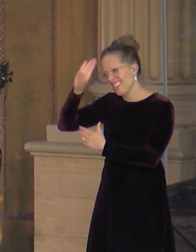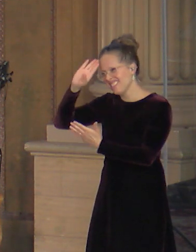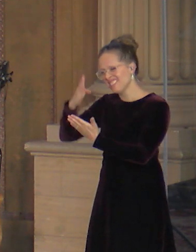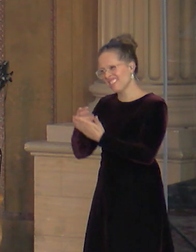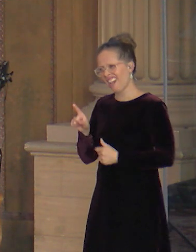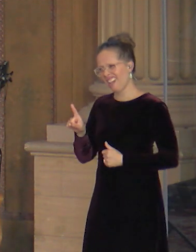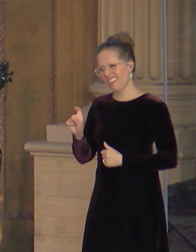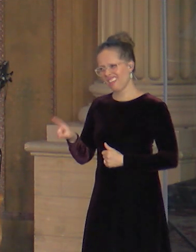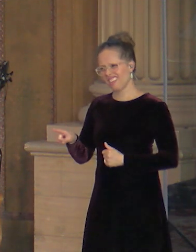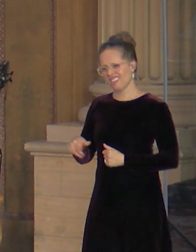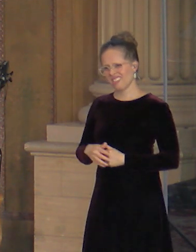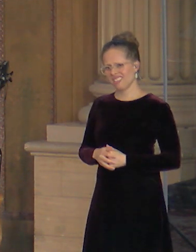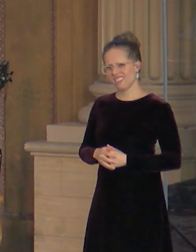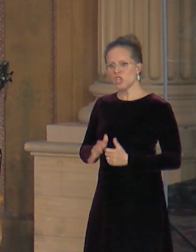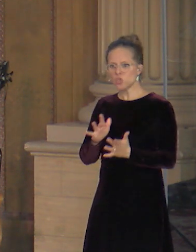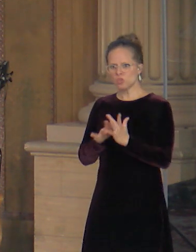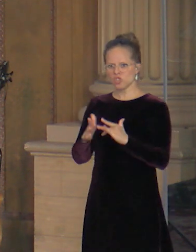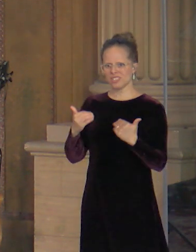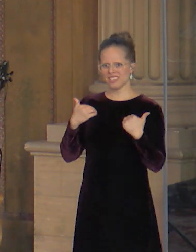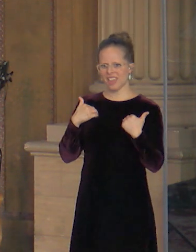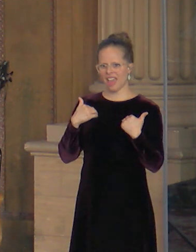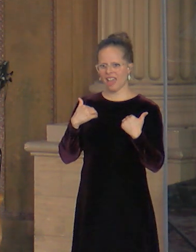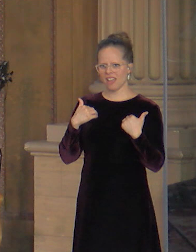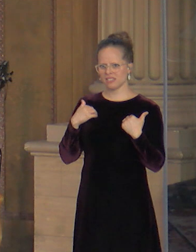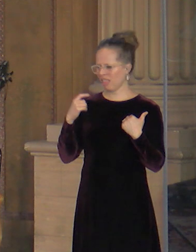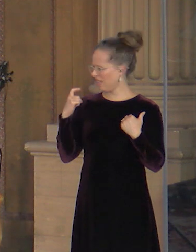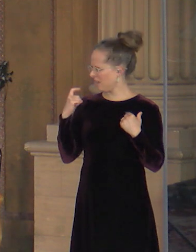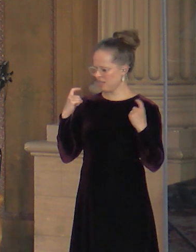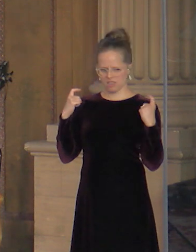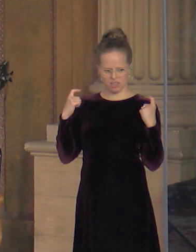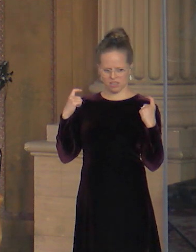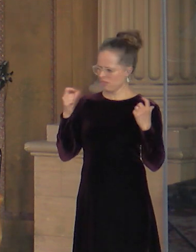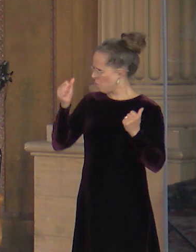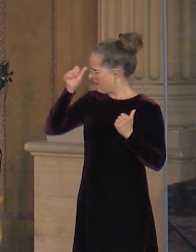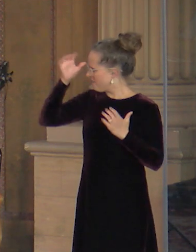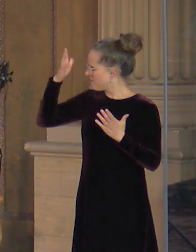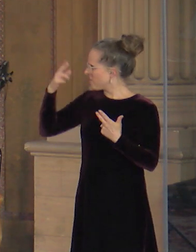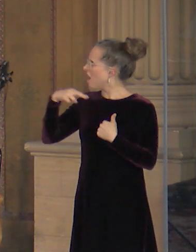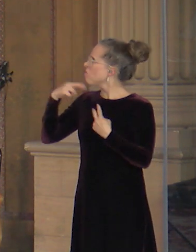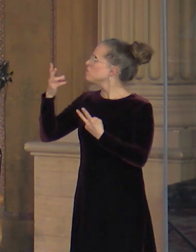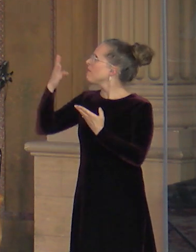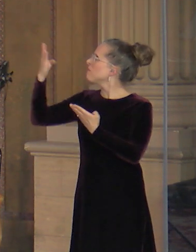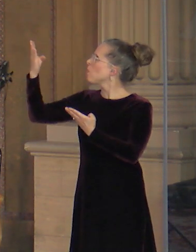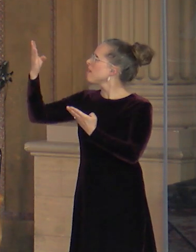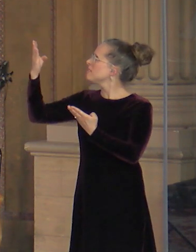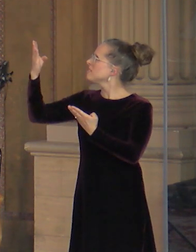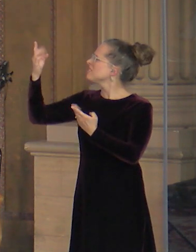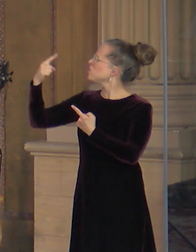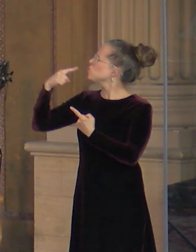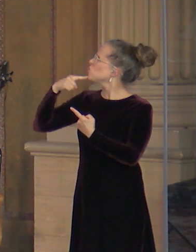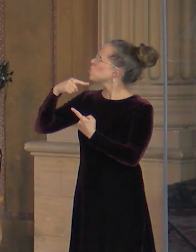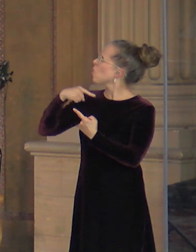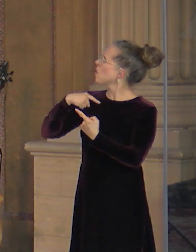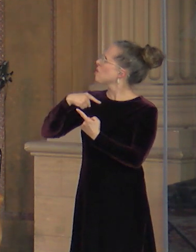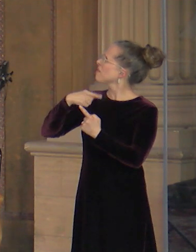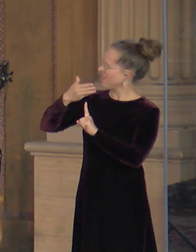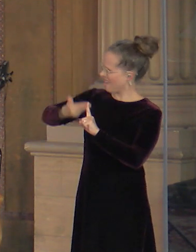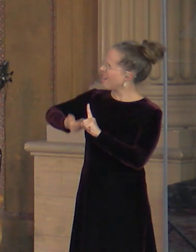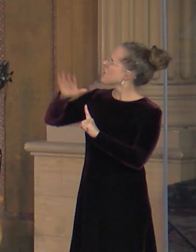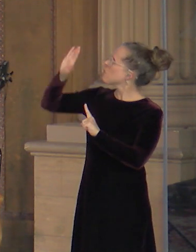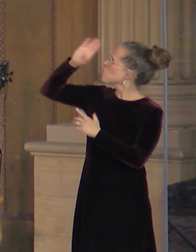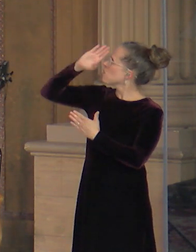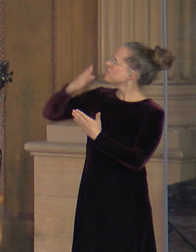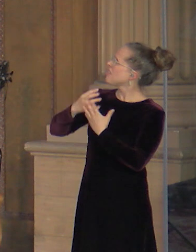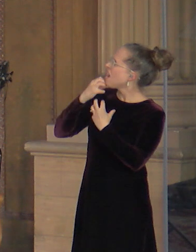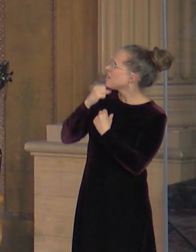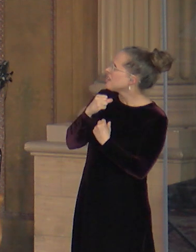and so now Jesus has two competing voices in his head he has the father's voice from the water where the father said this is my son and then he